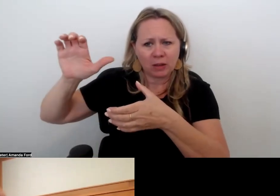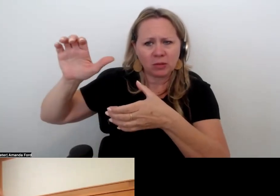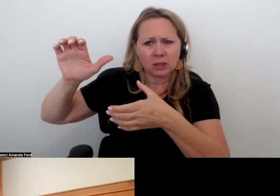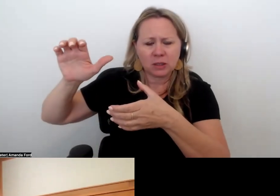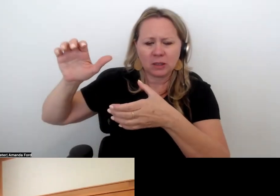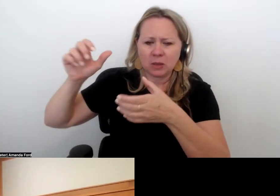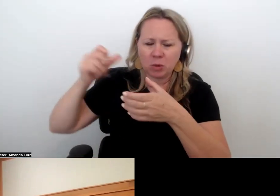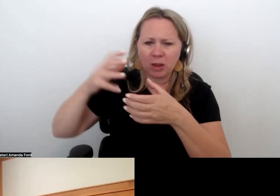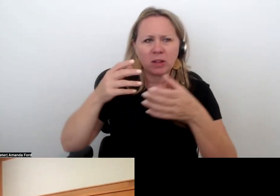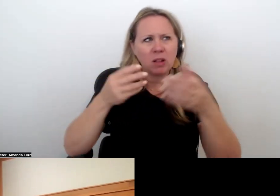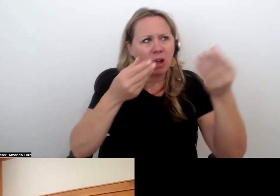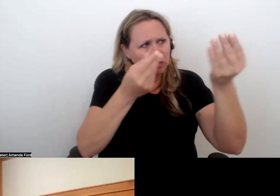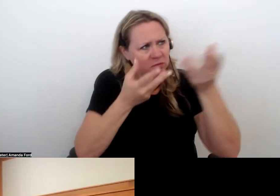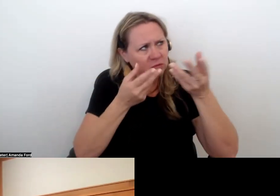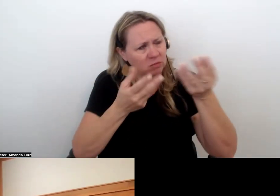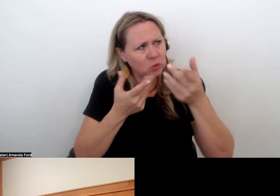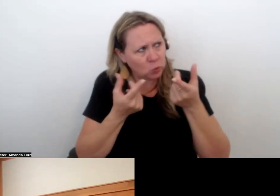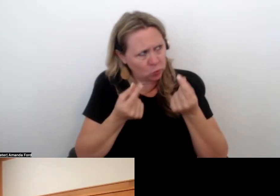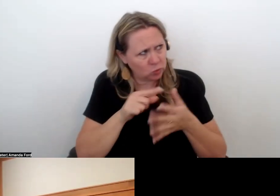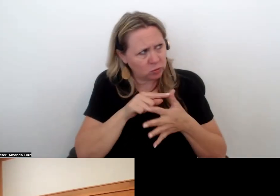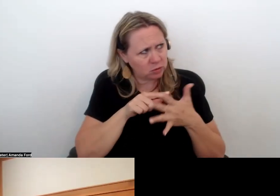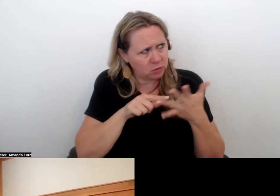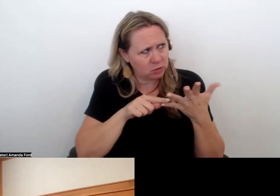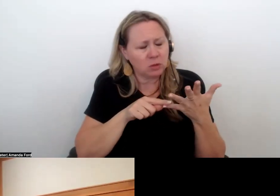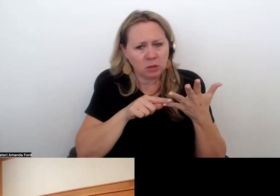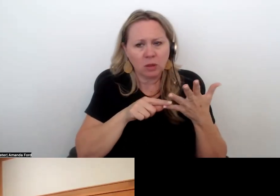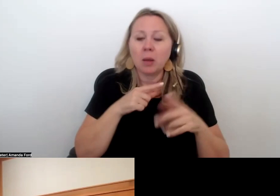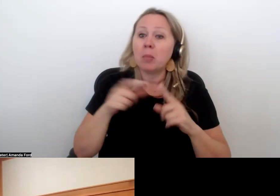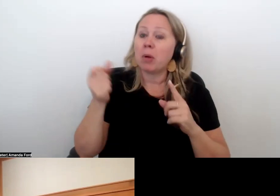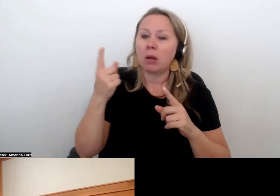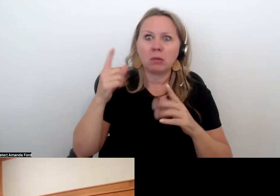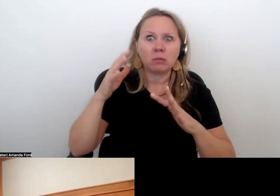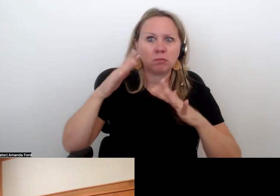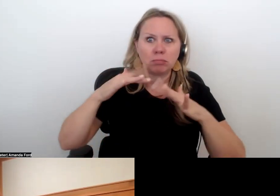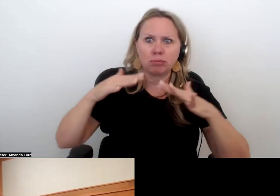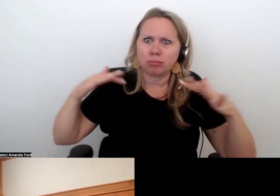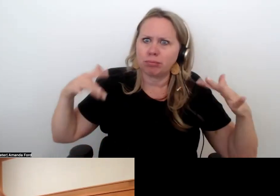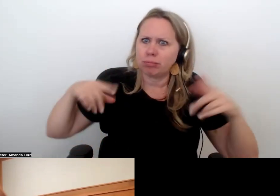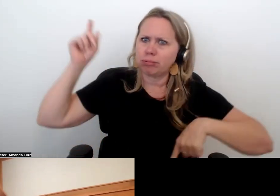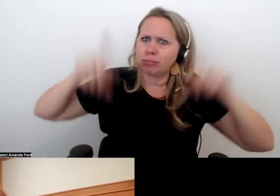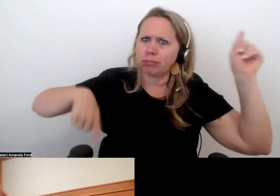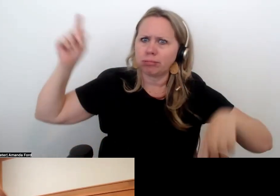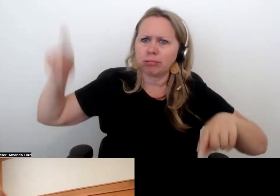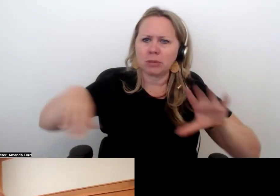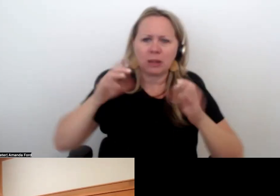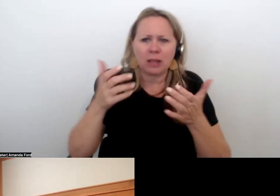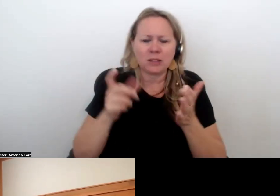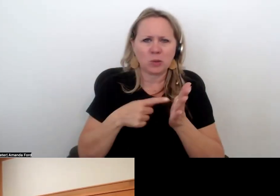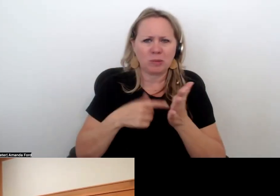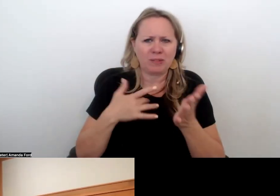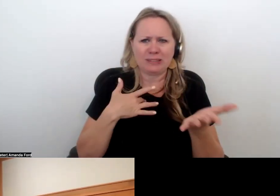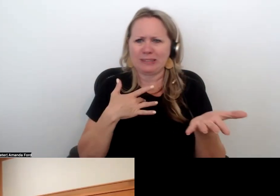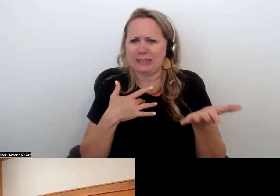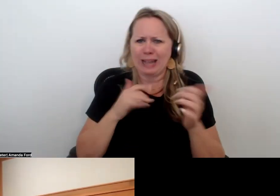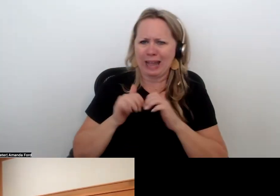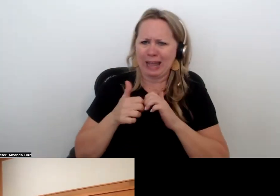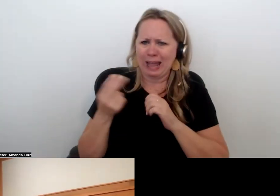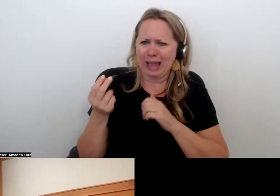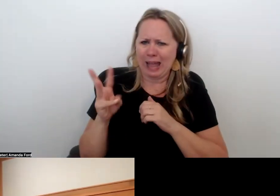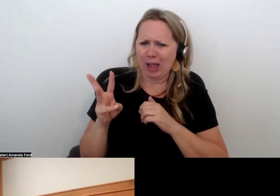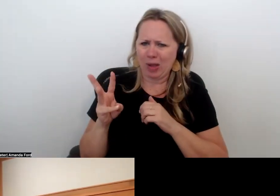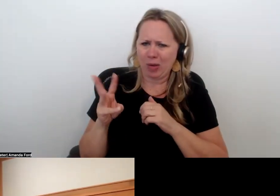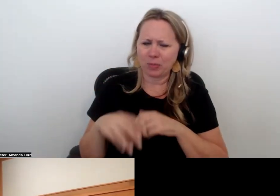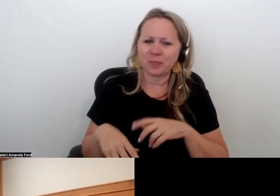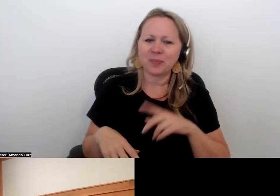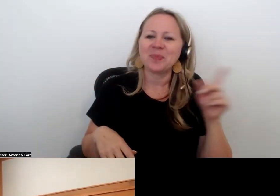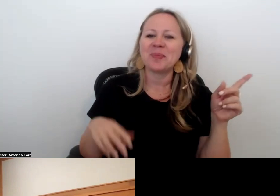direction, but we do have such a diverse range of classes that sometimes it's not always clear. I think that's sort of a